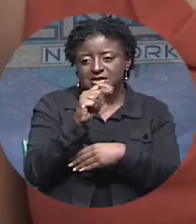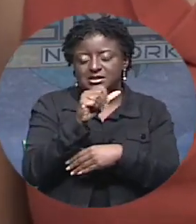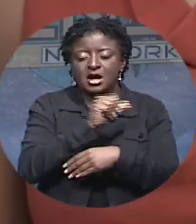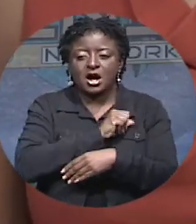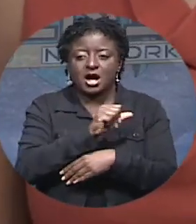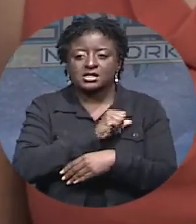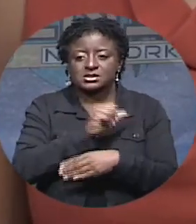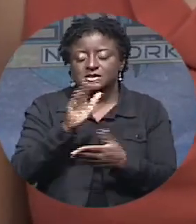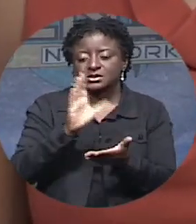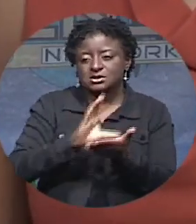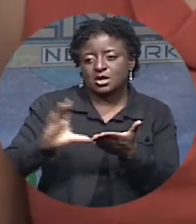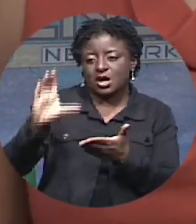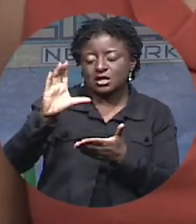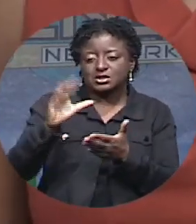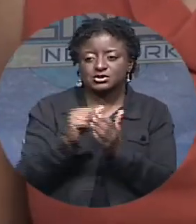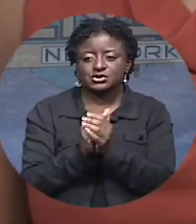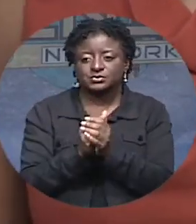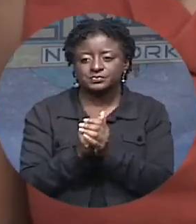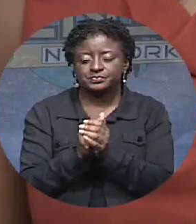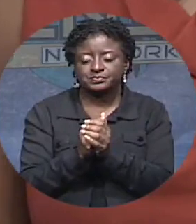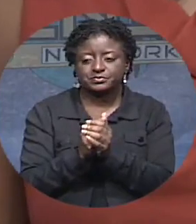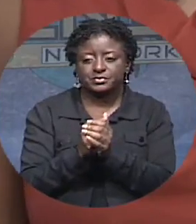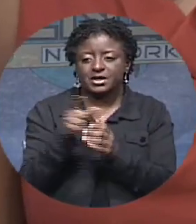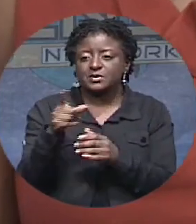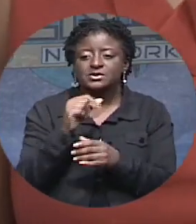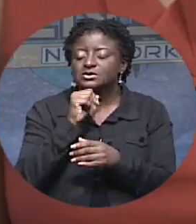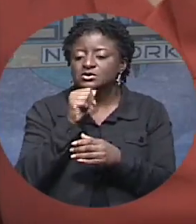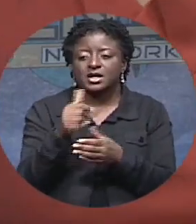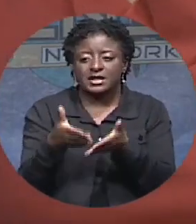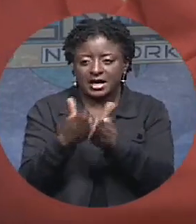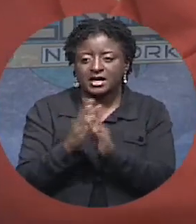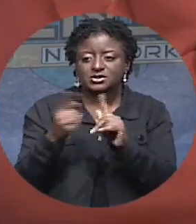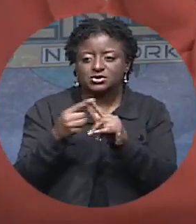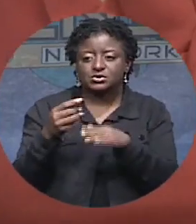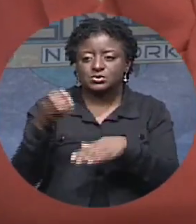a plea. A voluntary bill of indictment is expected to be filed, and the case has been adjourned.